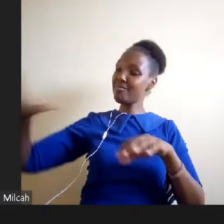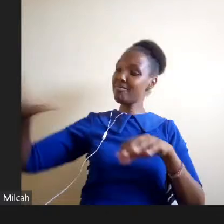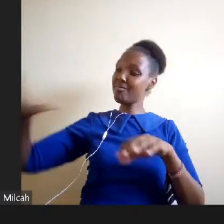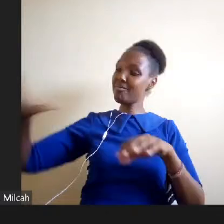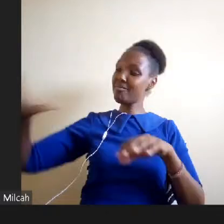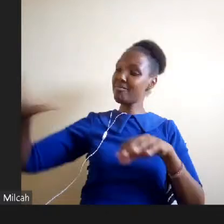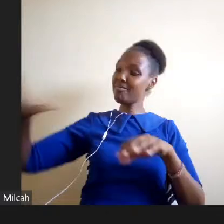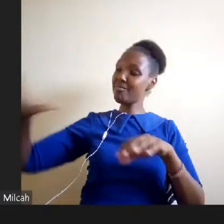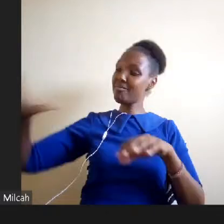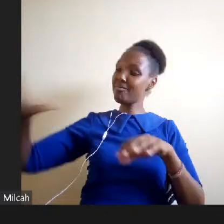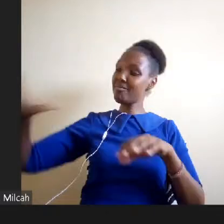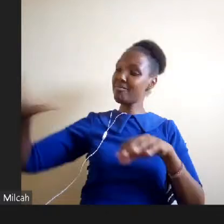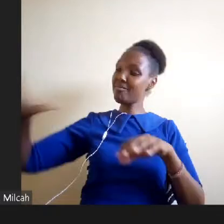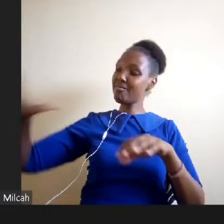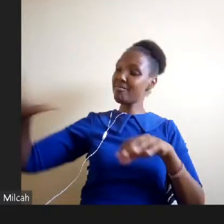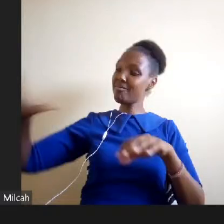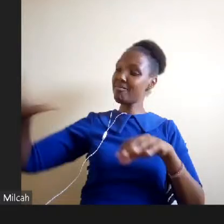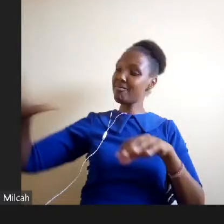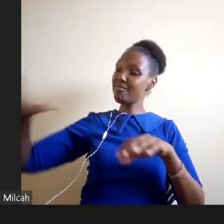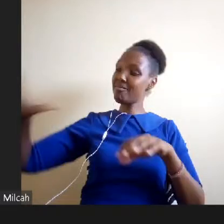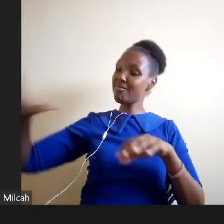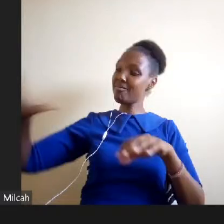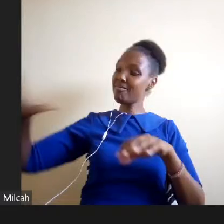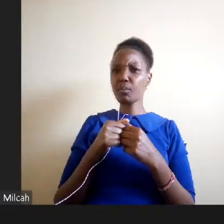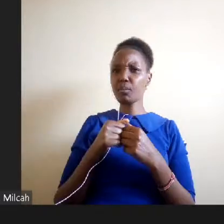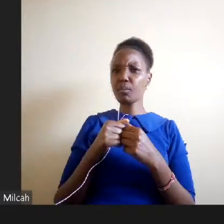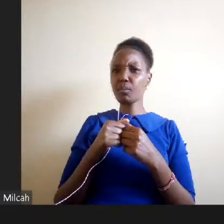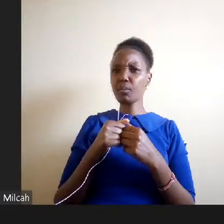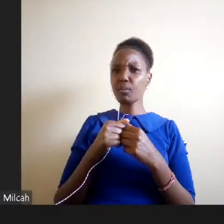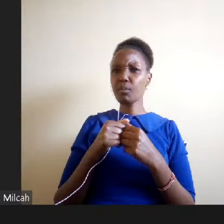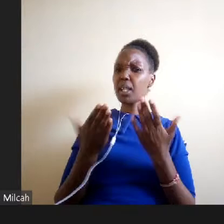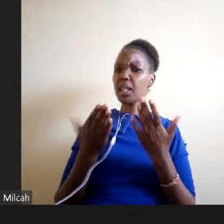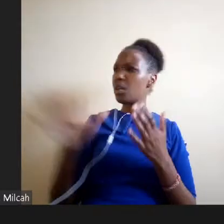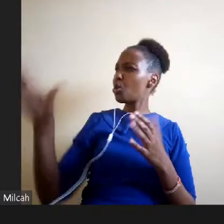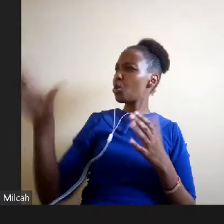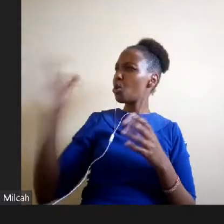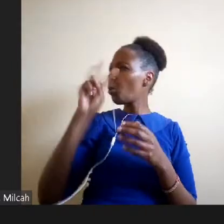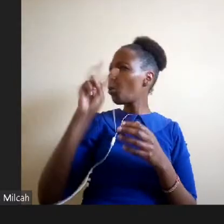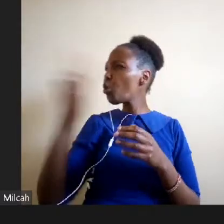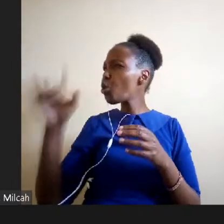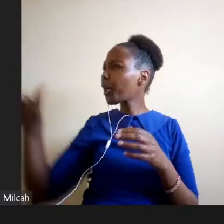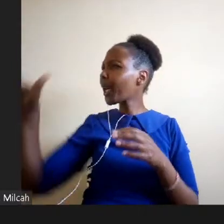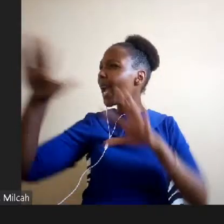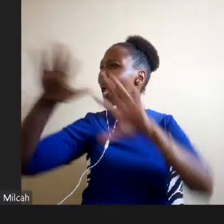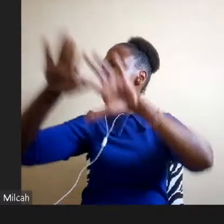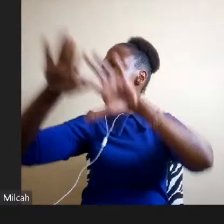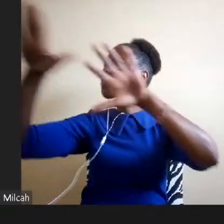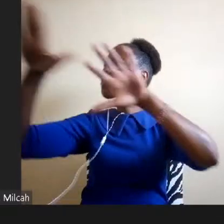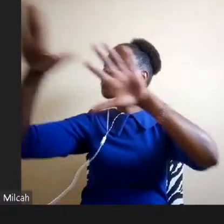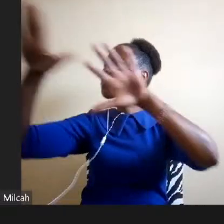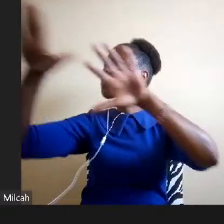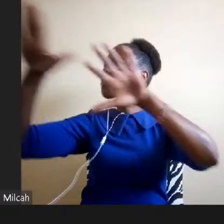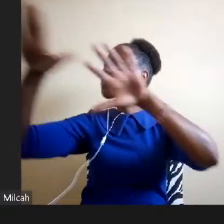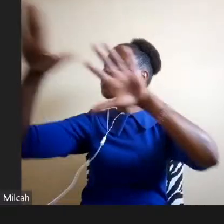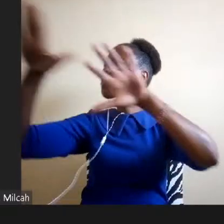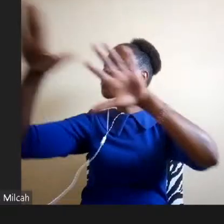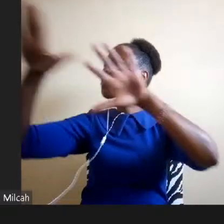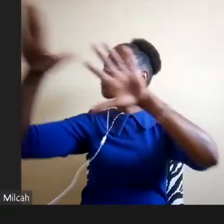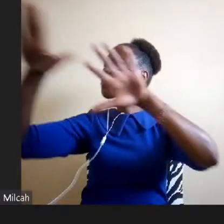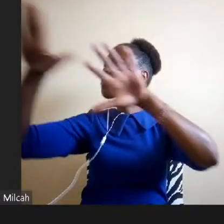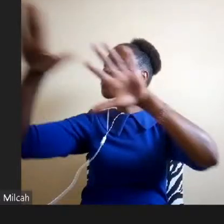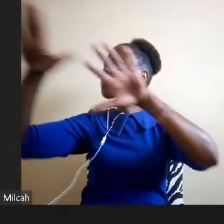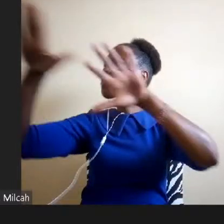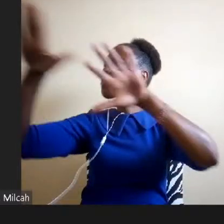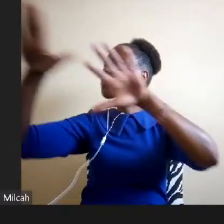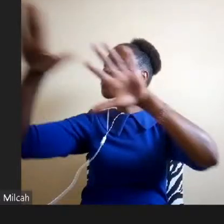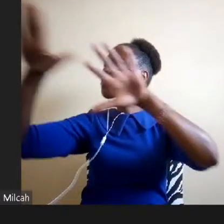to caution your child or reprimand your child, look at the environment. If you're able, go for a walk with your child, or go to a bedroom somewhere where